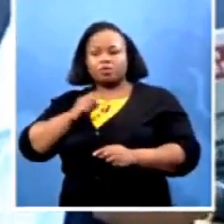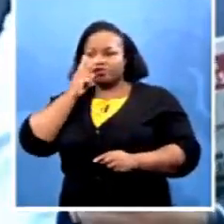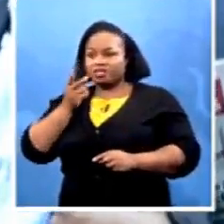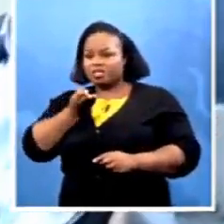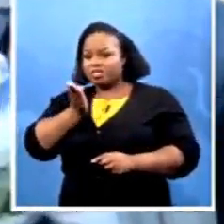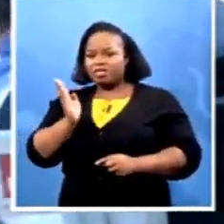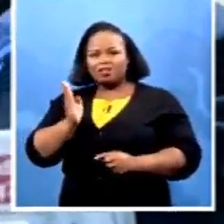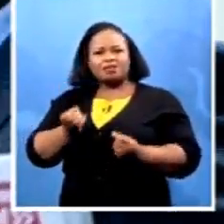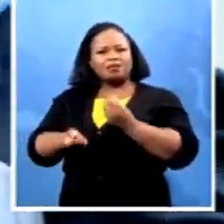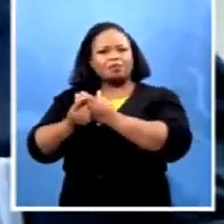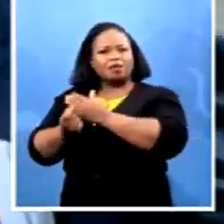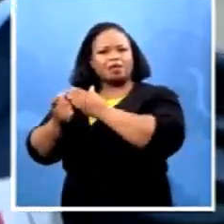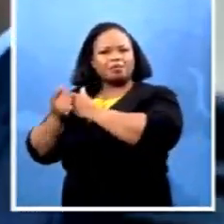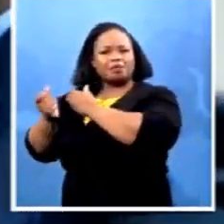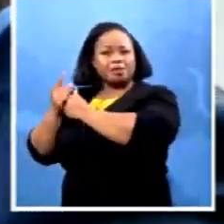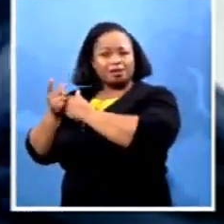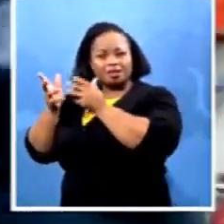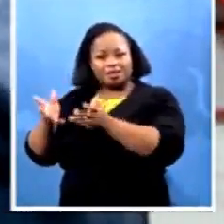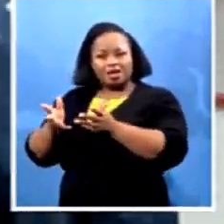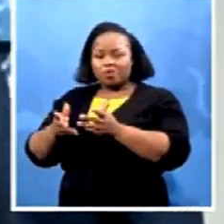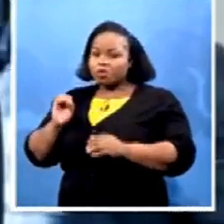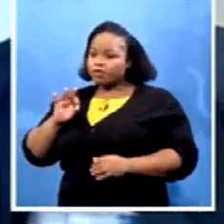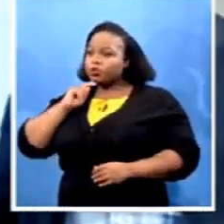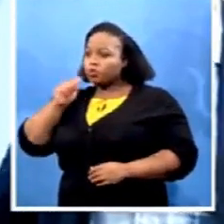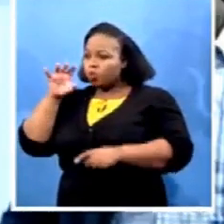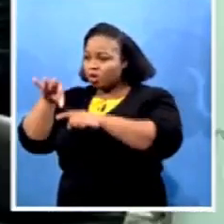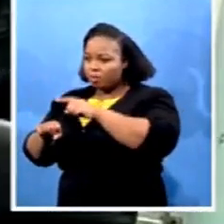they're found to be true, the ANC must act, and the ANC must act harshly.